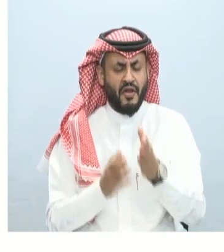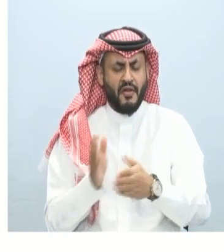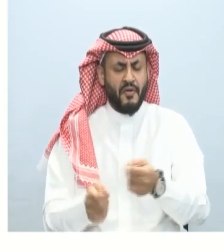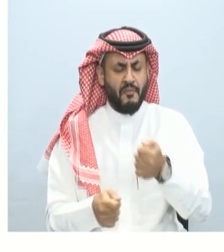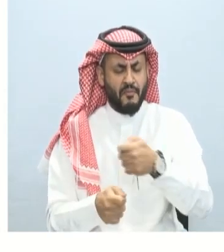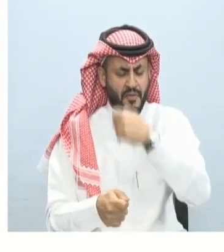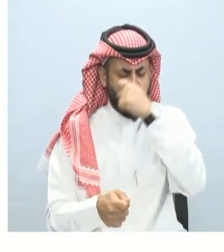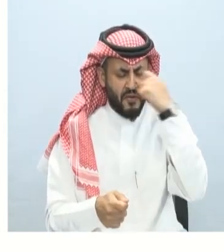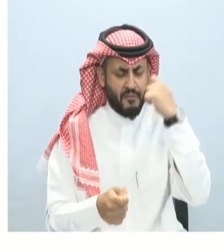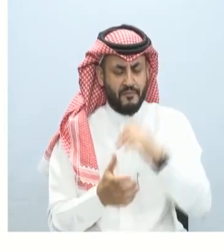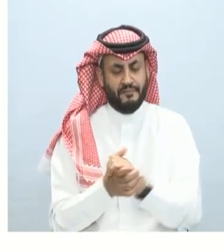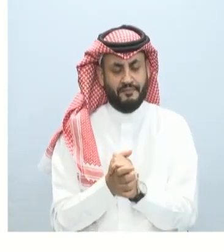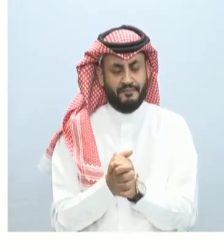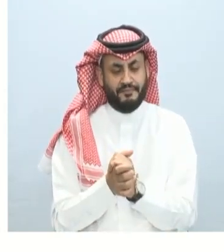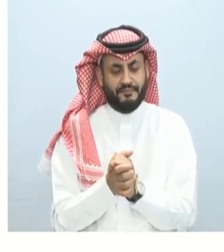rigorously.